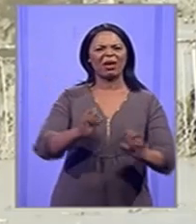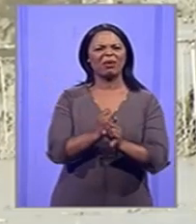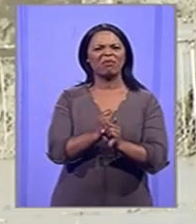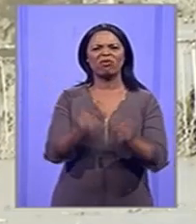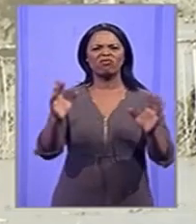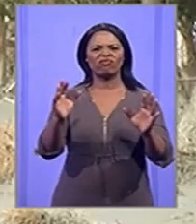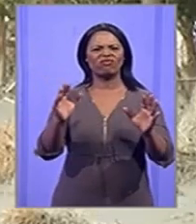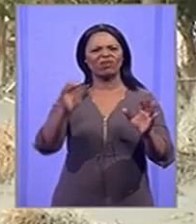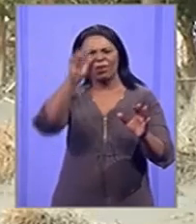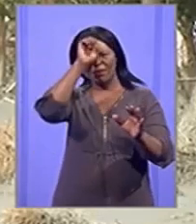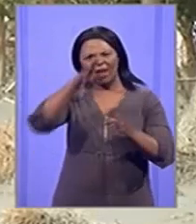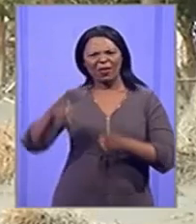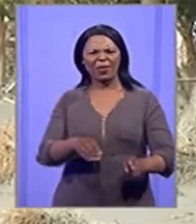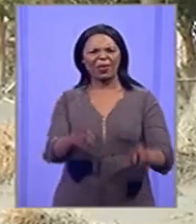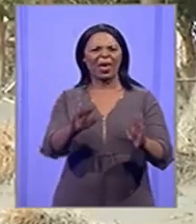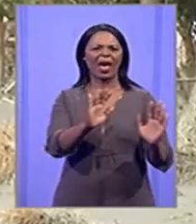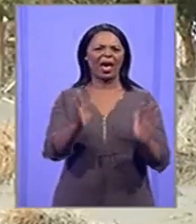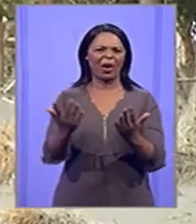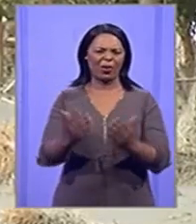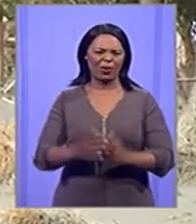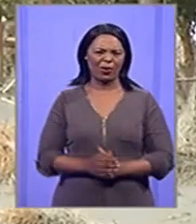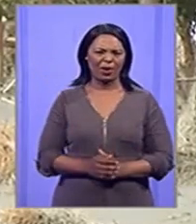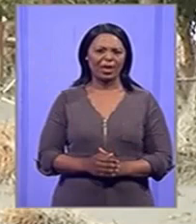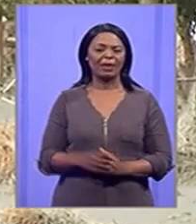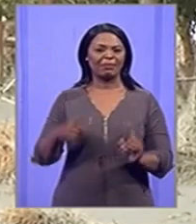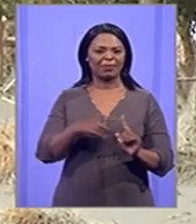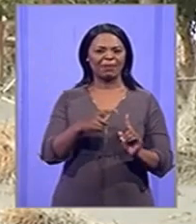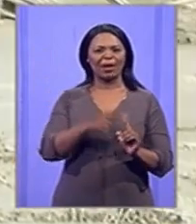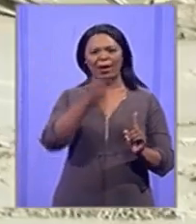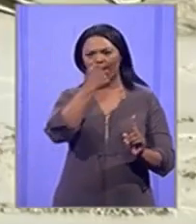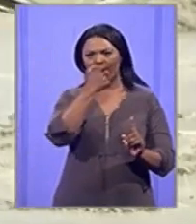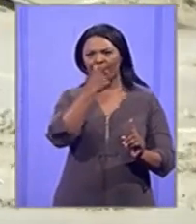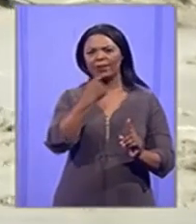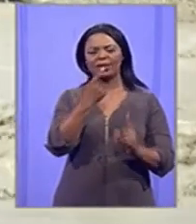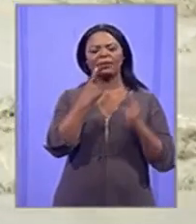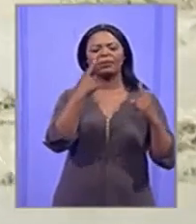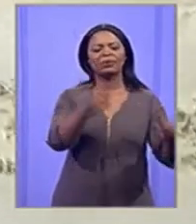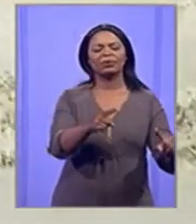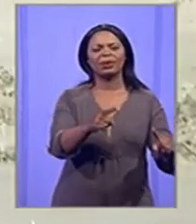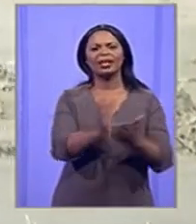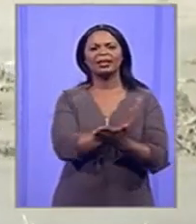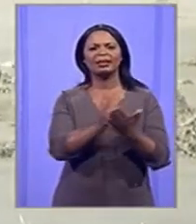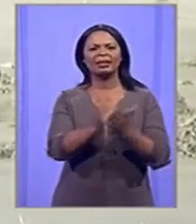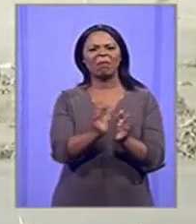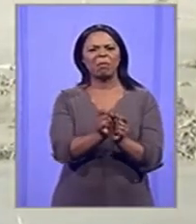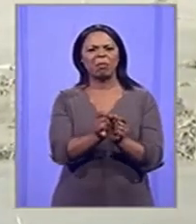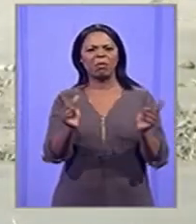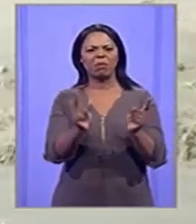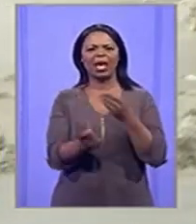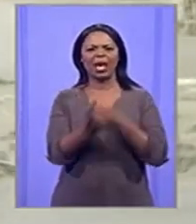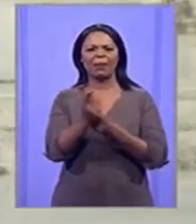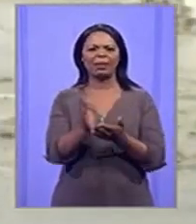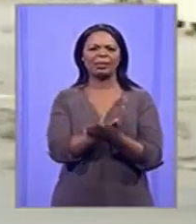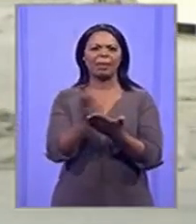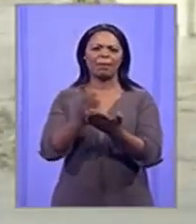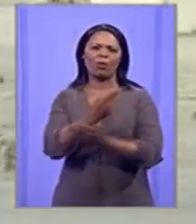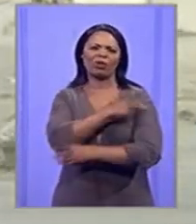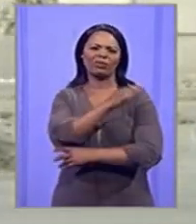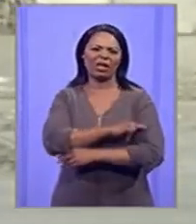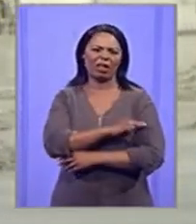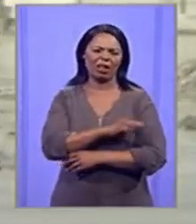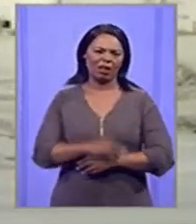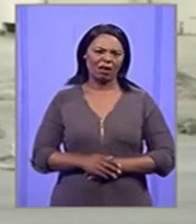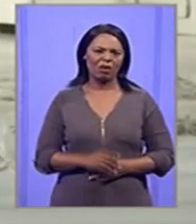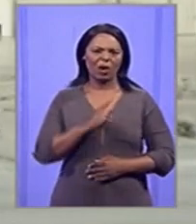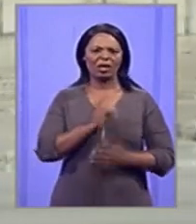kotsi. Ramaphosa o re o etetše le badudi bao ba go betšego bao mo lebakeng le ba sa lego ka bookelong. Batho